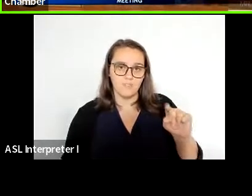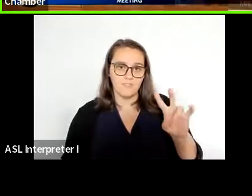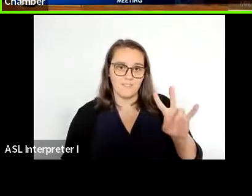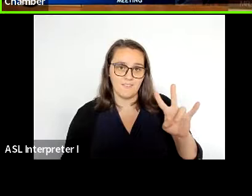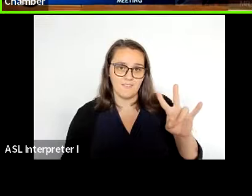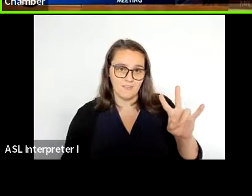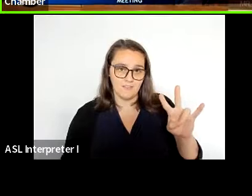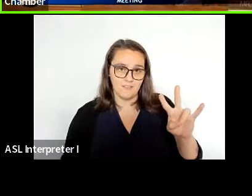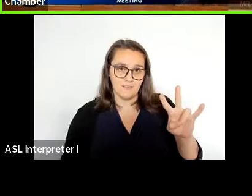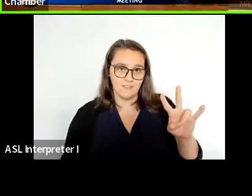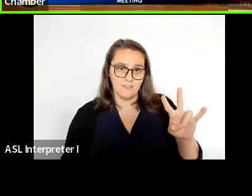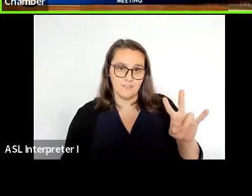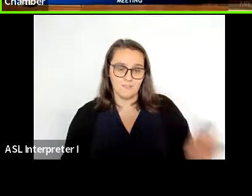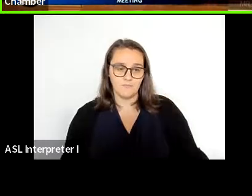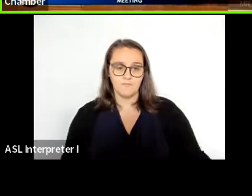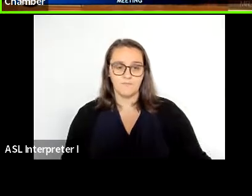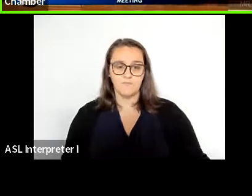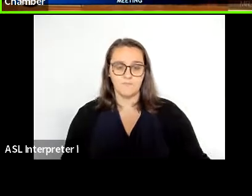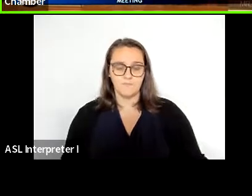24-77.